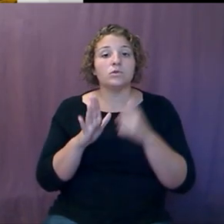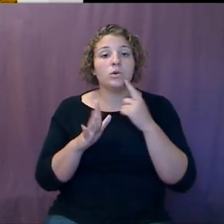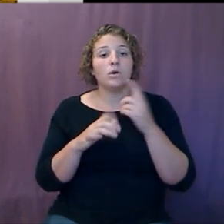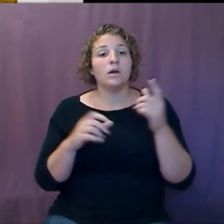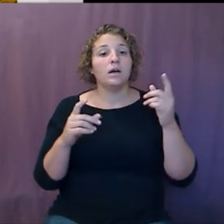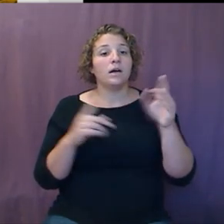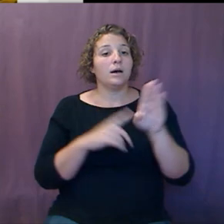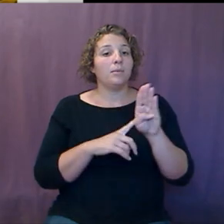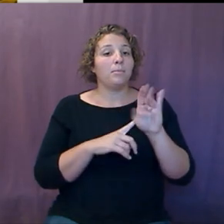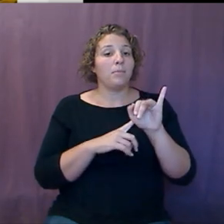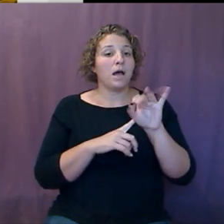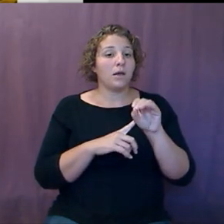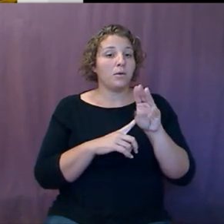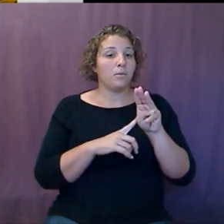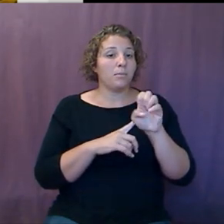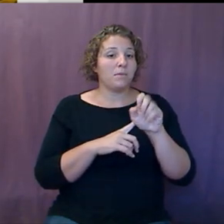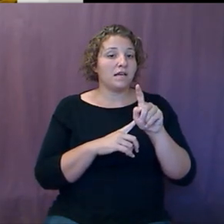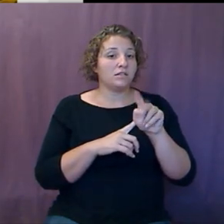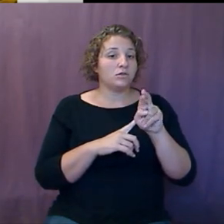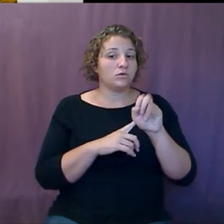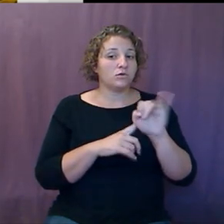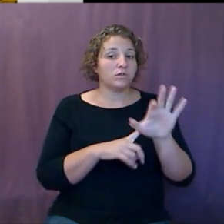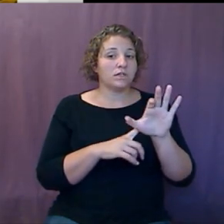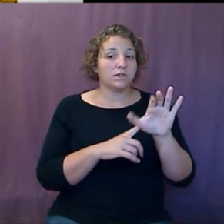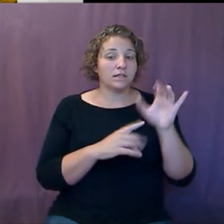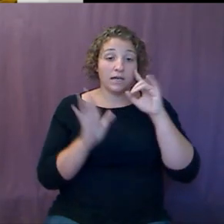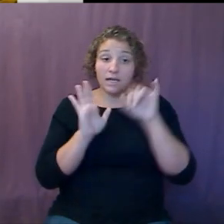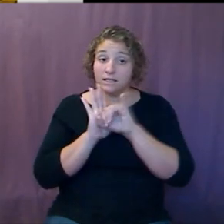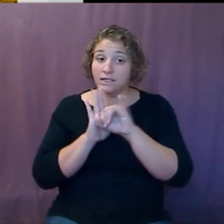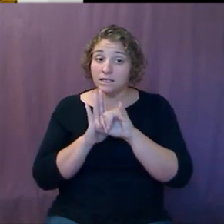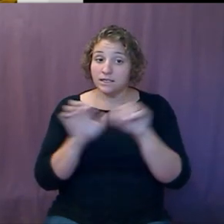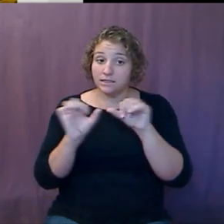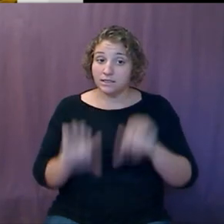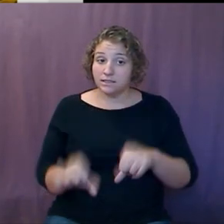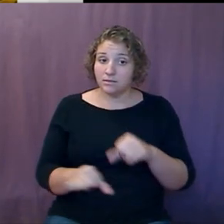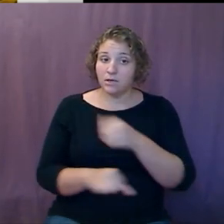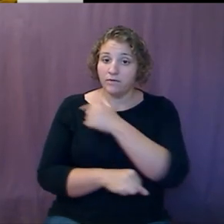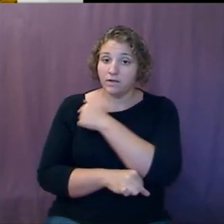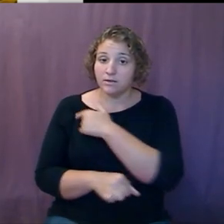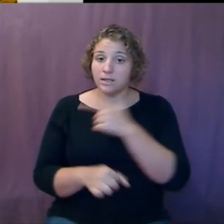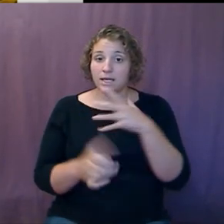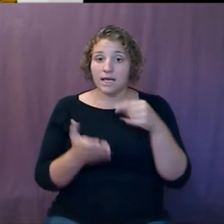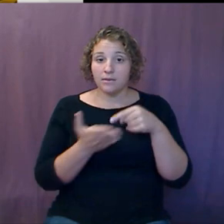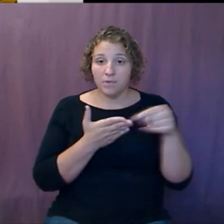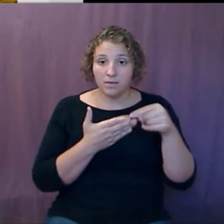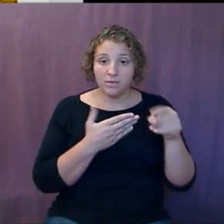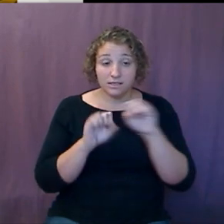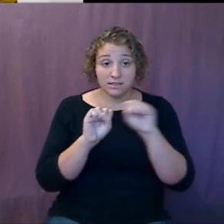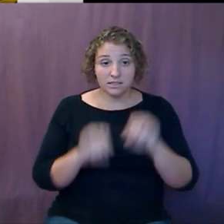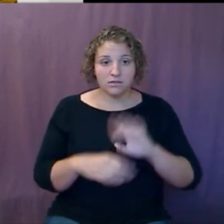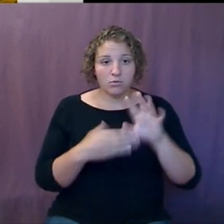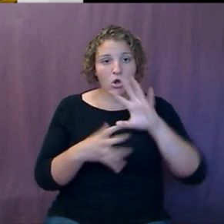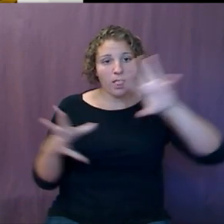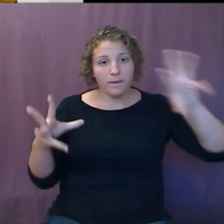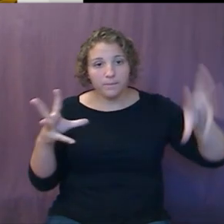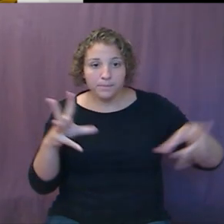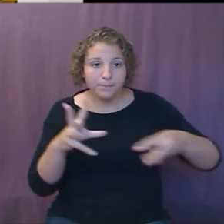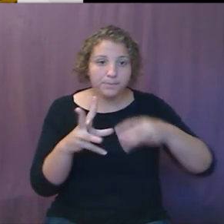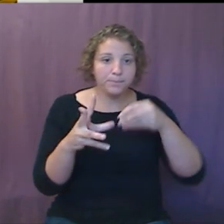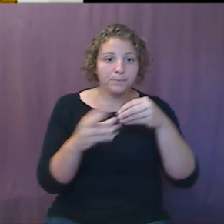digital identity system vaccination records and a payment system into a single cohesive